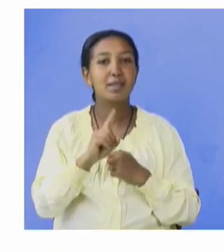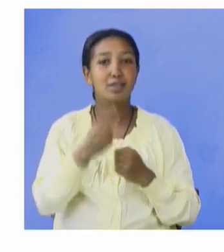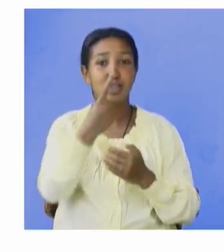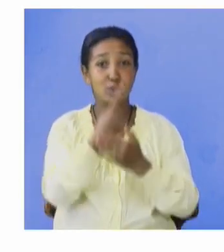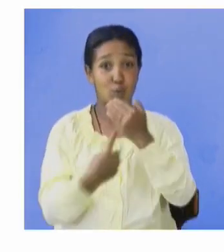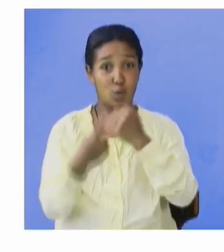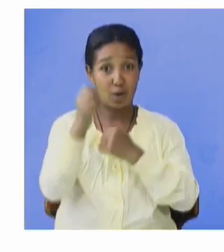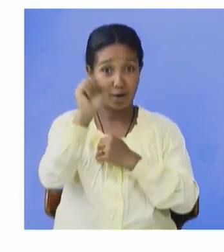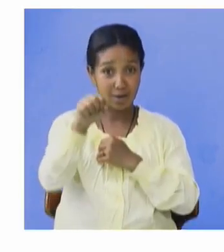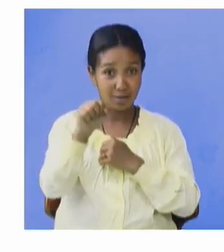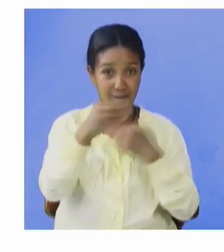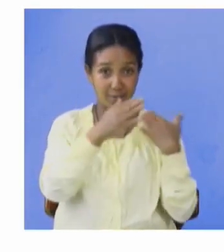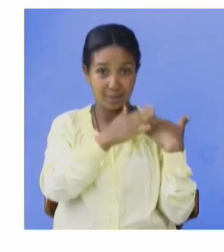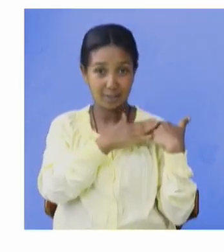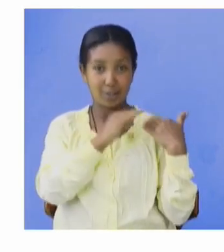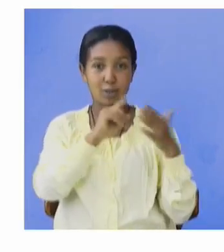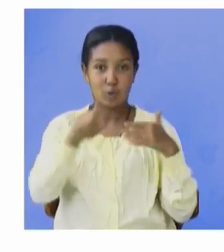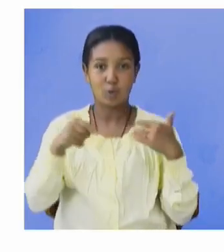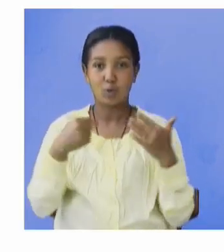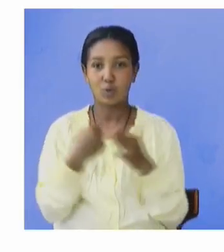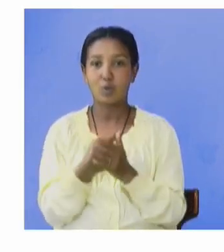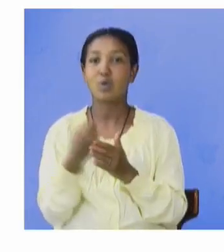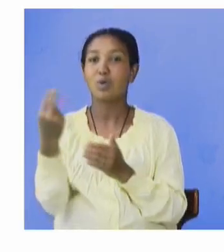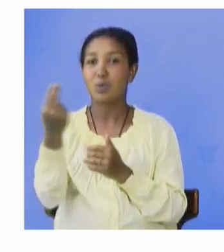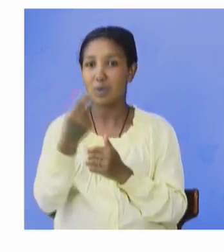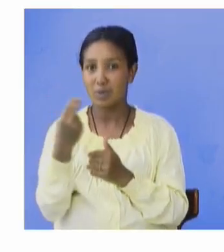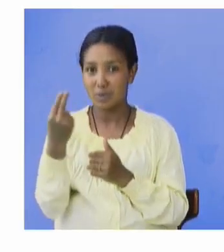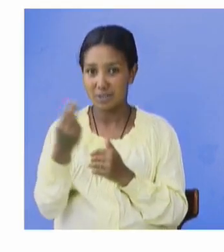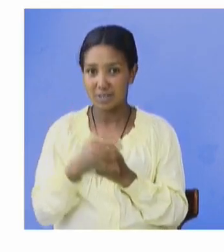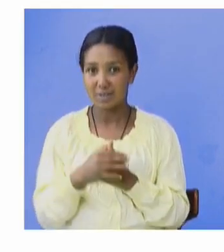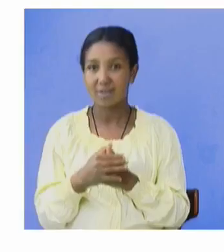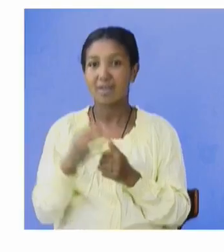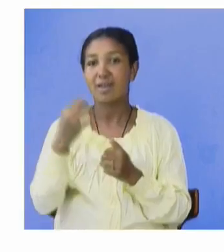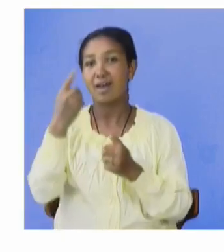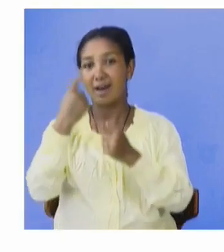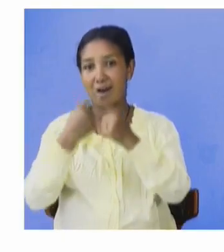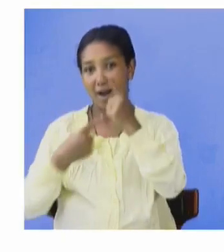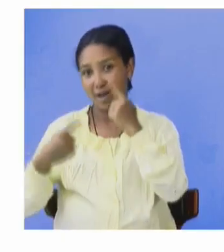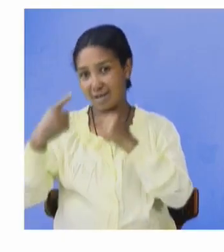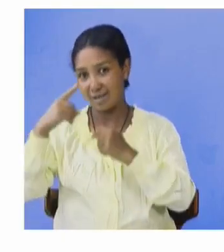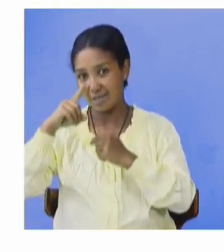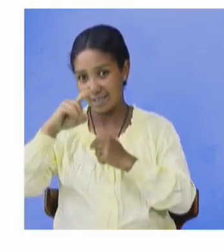singular subject. So let us going to use cries.